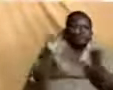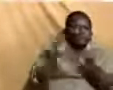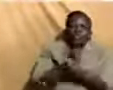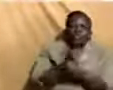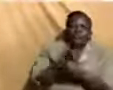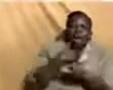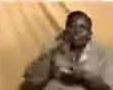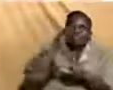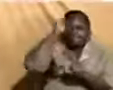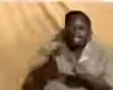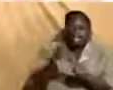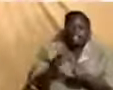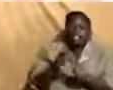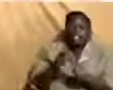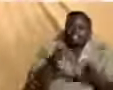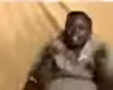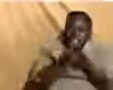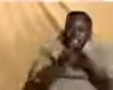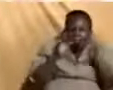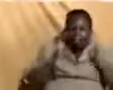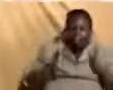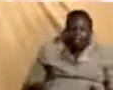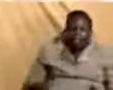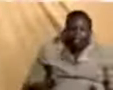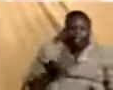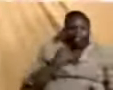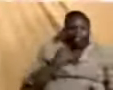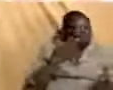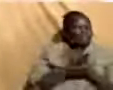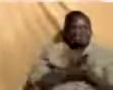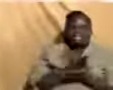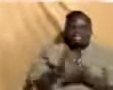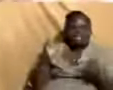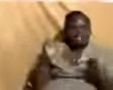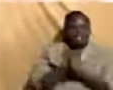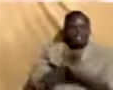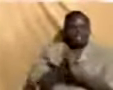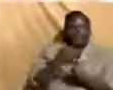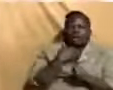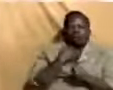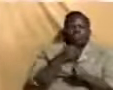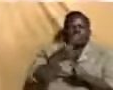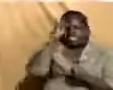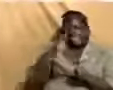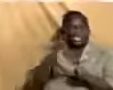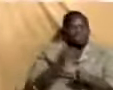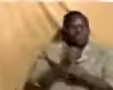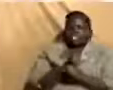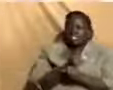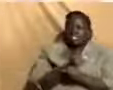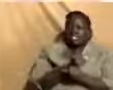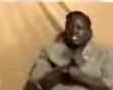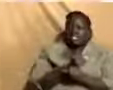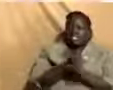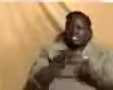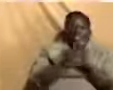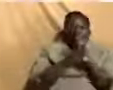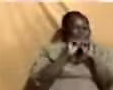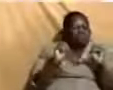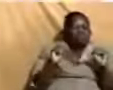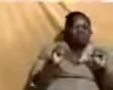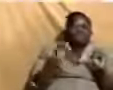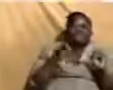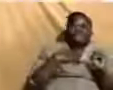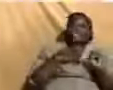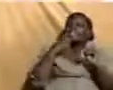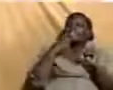say, no, judges are superhuman. They're super righteous. I mean, you can't have a judge doing anything unlawfully or out of good faith. So therefore, I'm